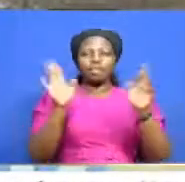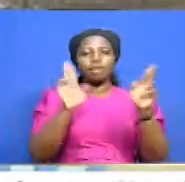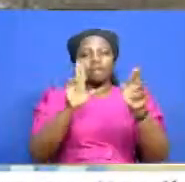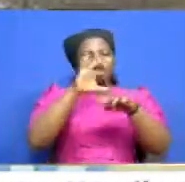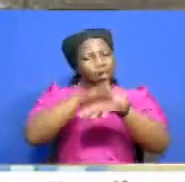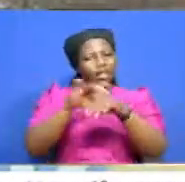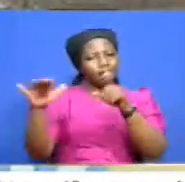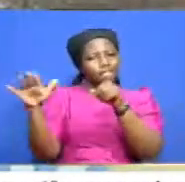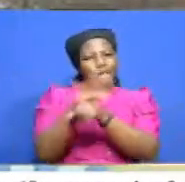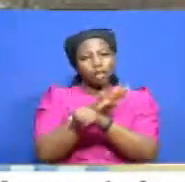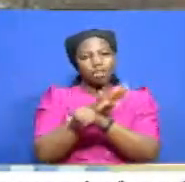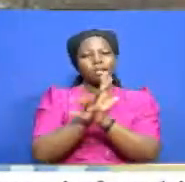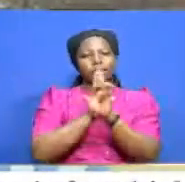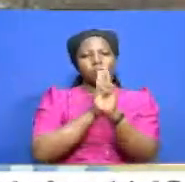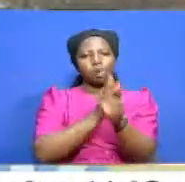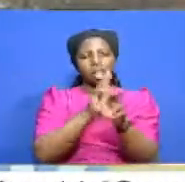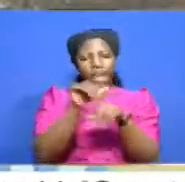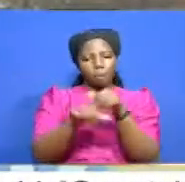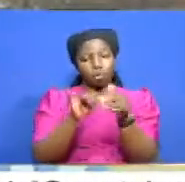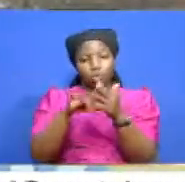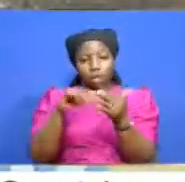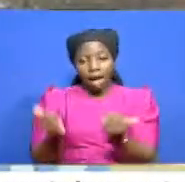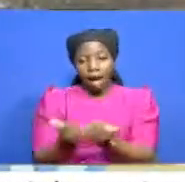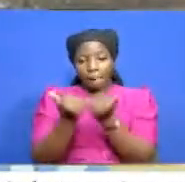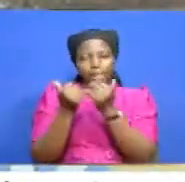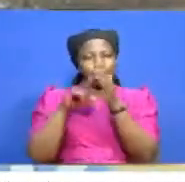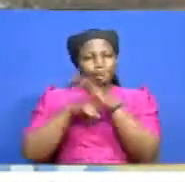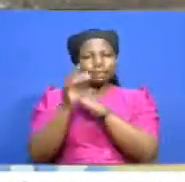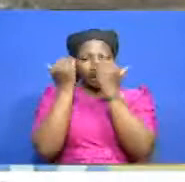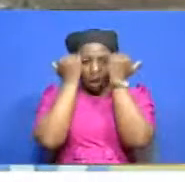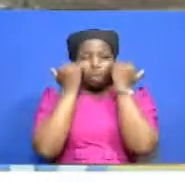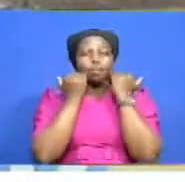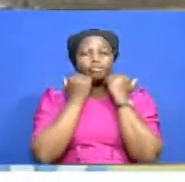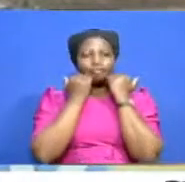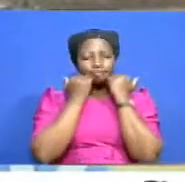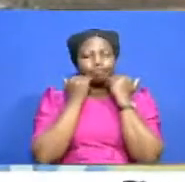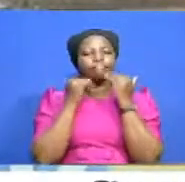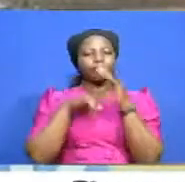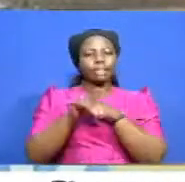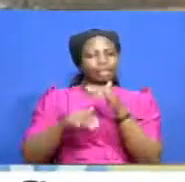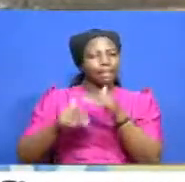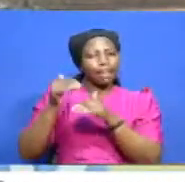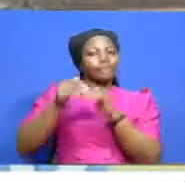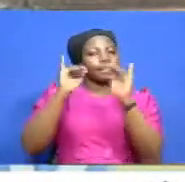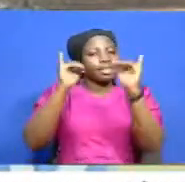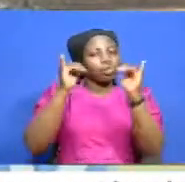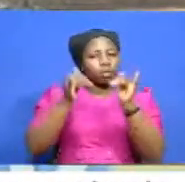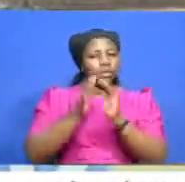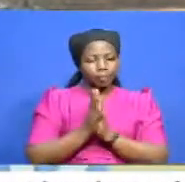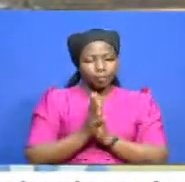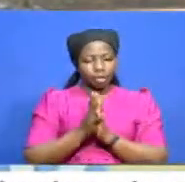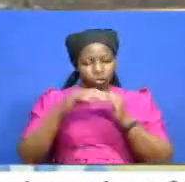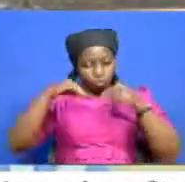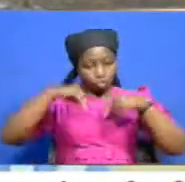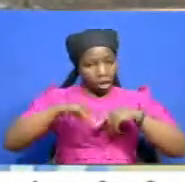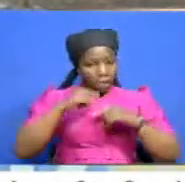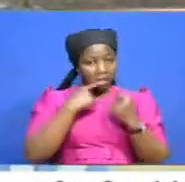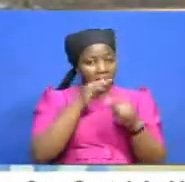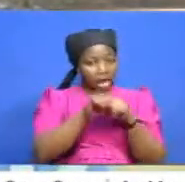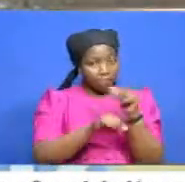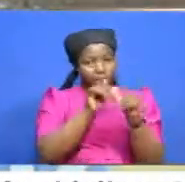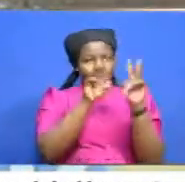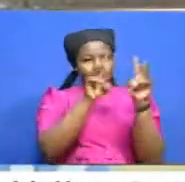comprehensive report on what happened at the corridors of justice in our subsequent news bulletins. In studio, we are talking about